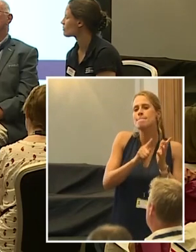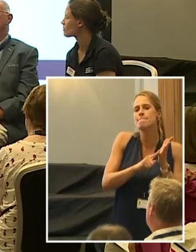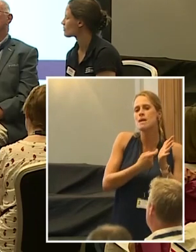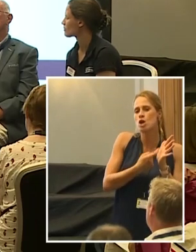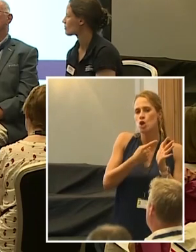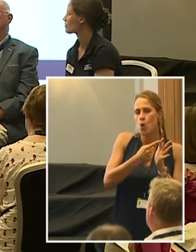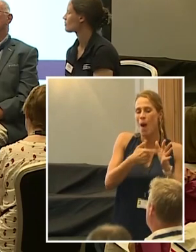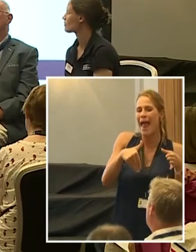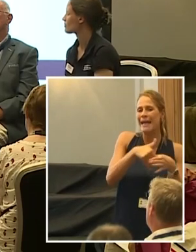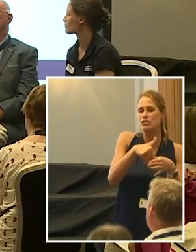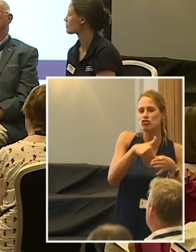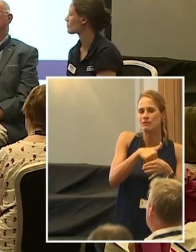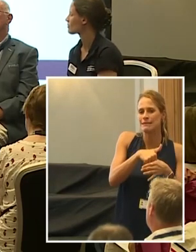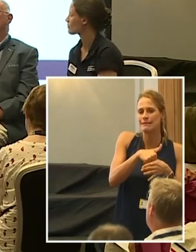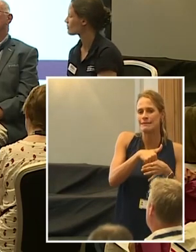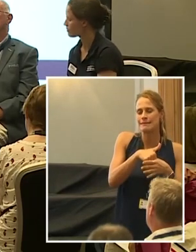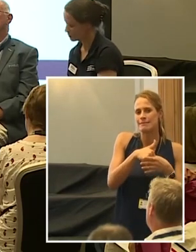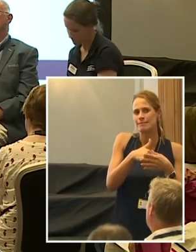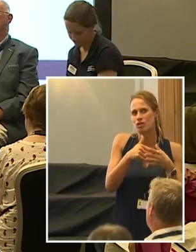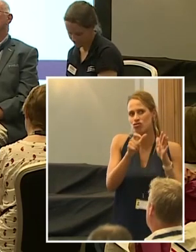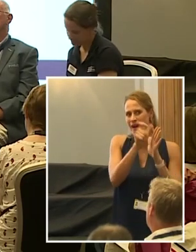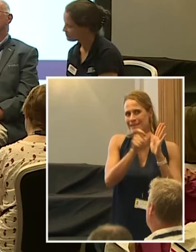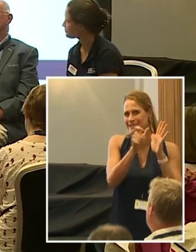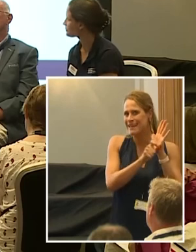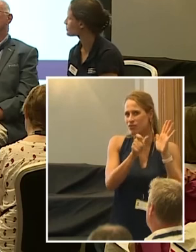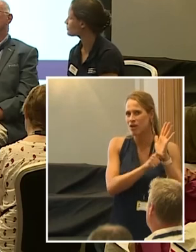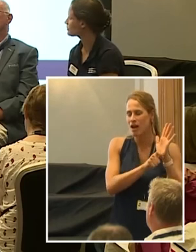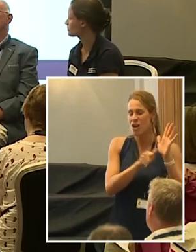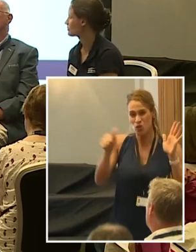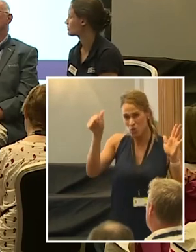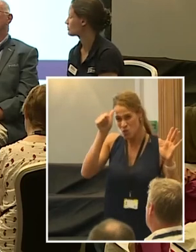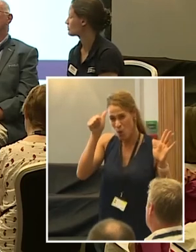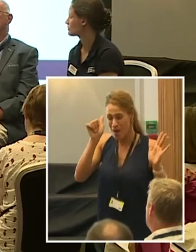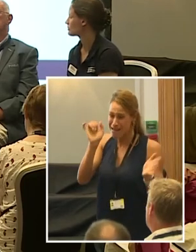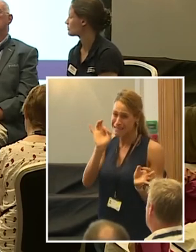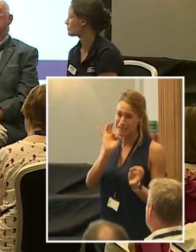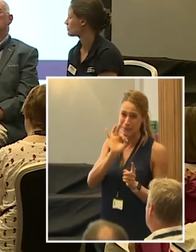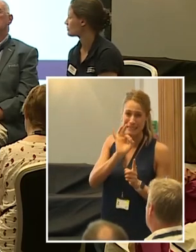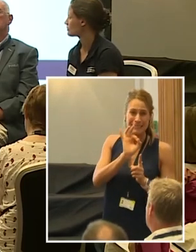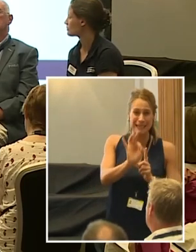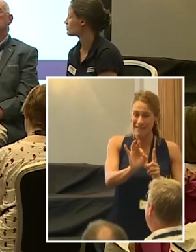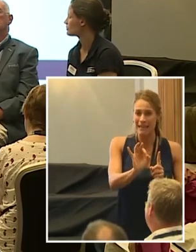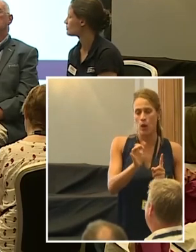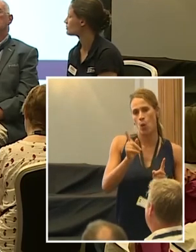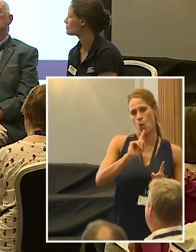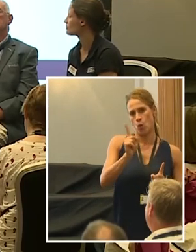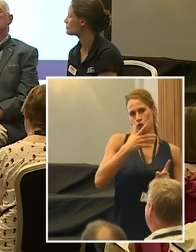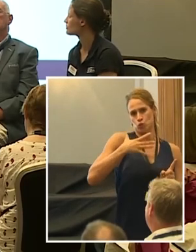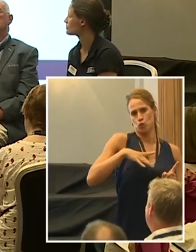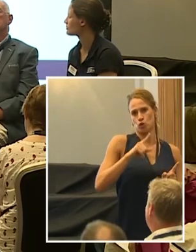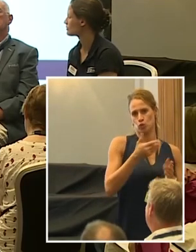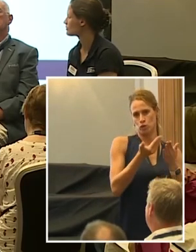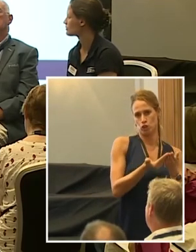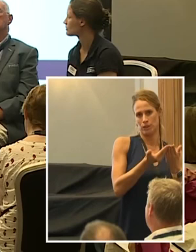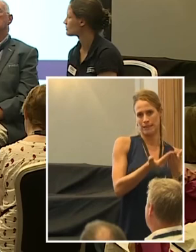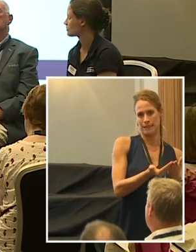know exactly what you're studying and you don't muddy the waters with people who don't quite fulfill the criteria. So the ophthalmologists are